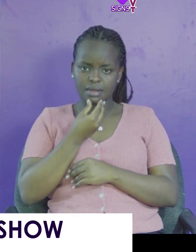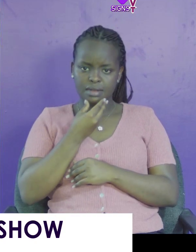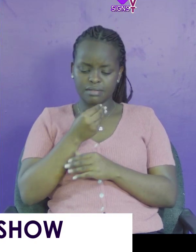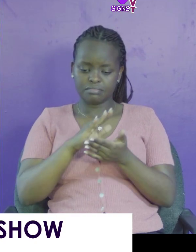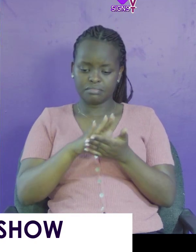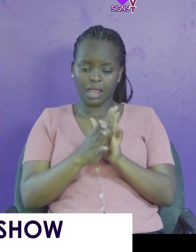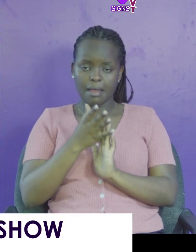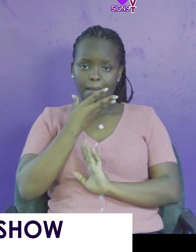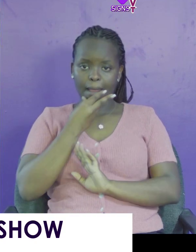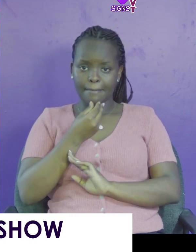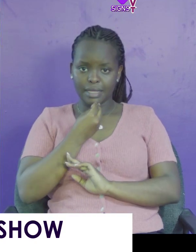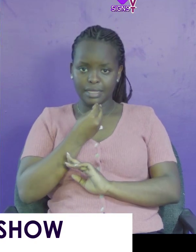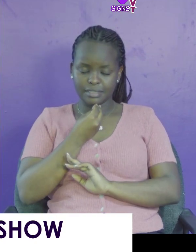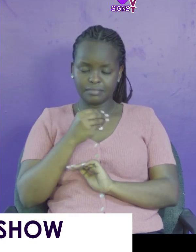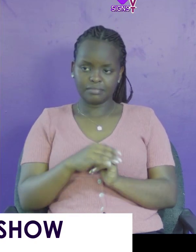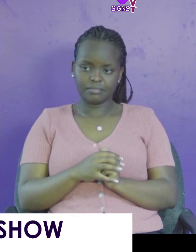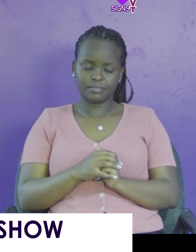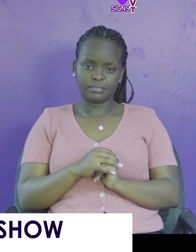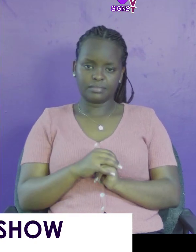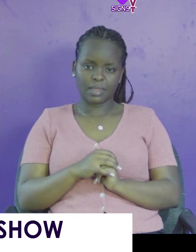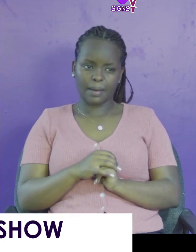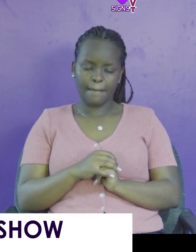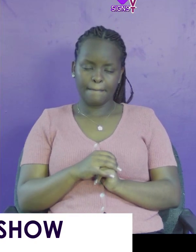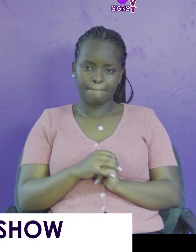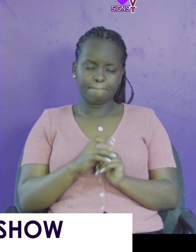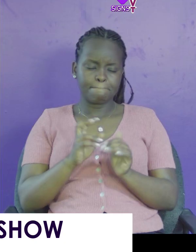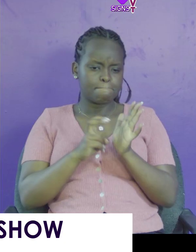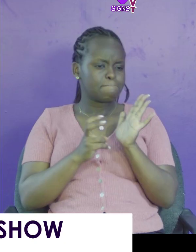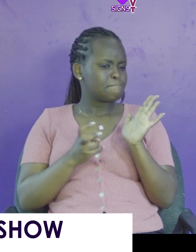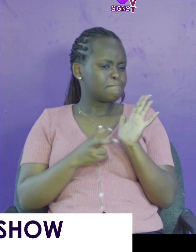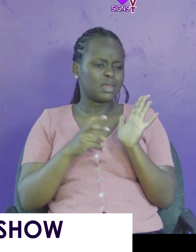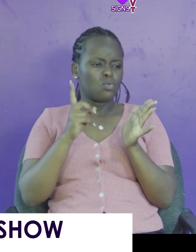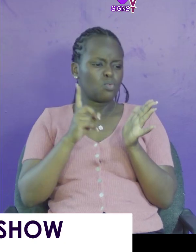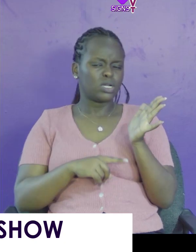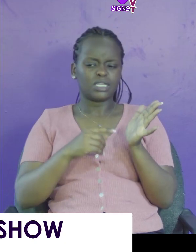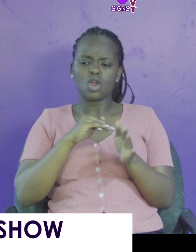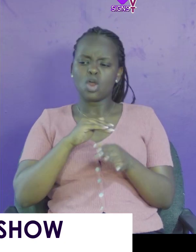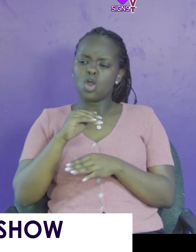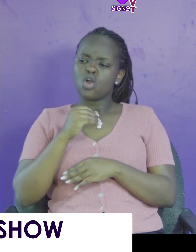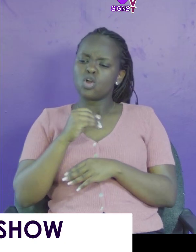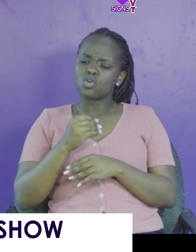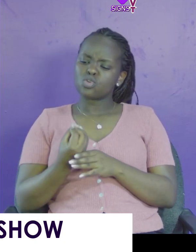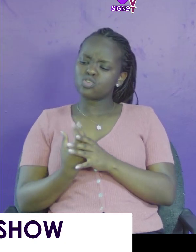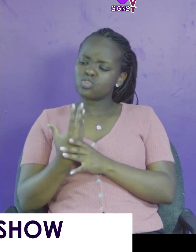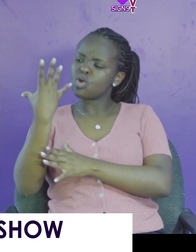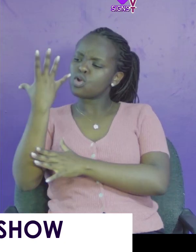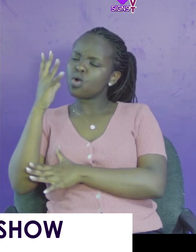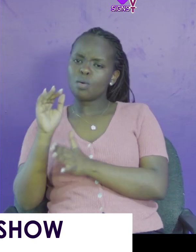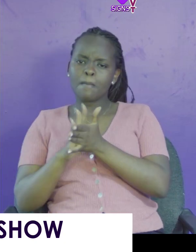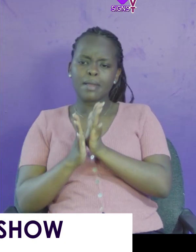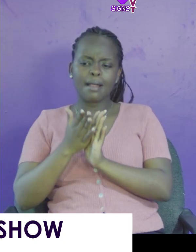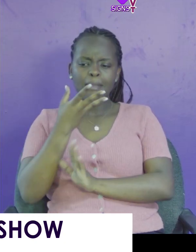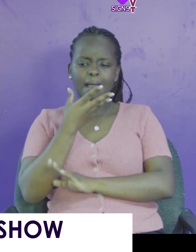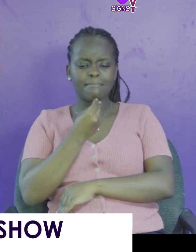they grow into a man, Yes. what is it? What do you mean grow into a man? now,